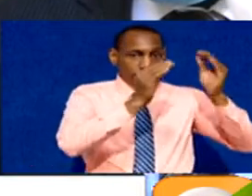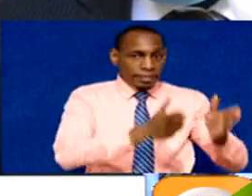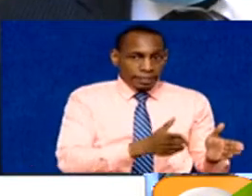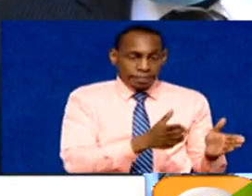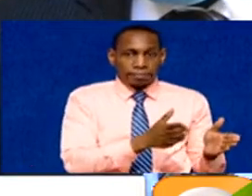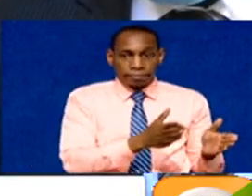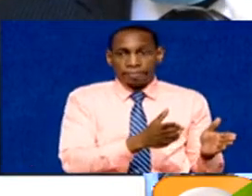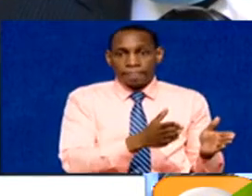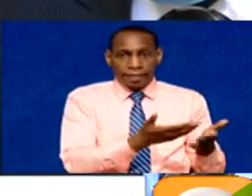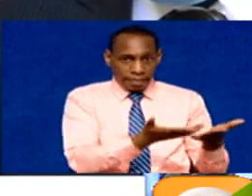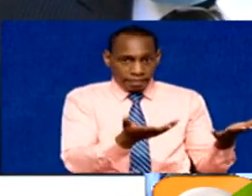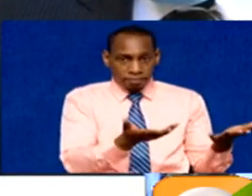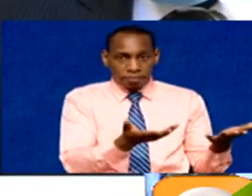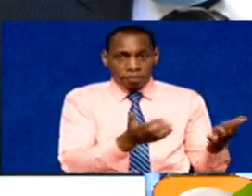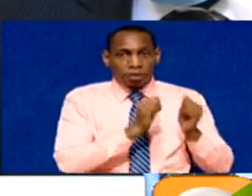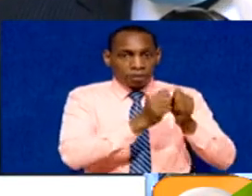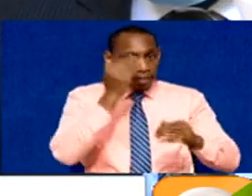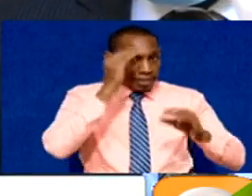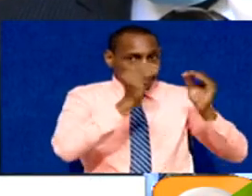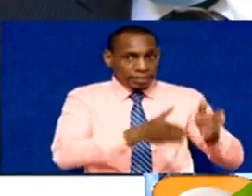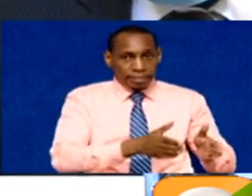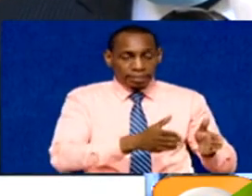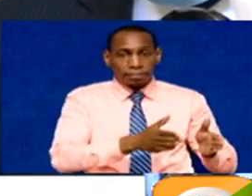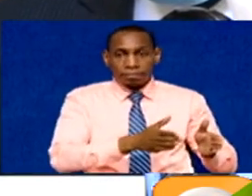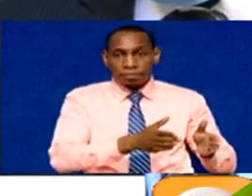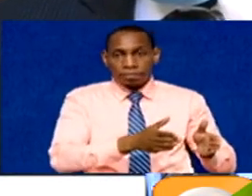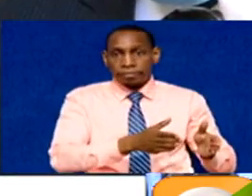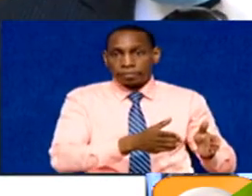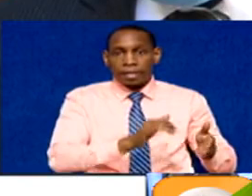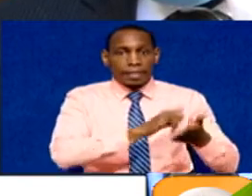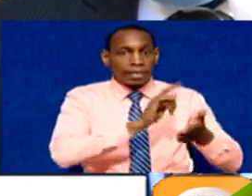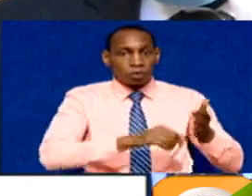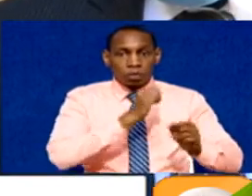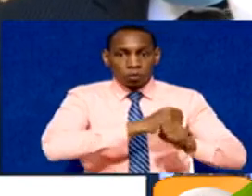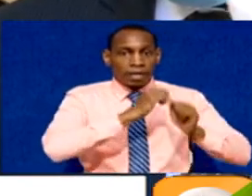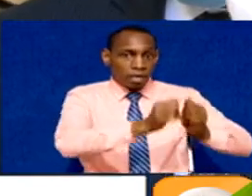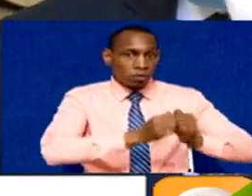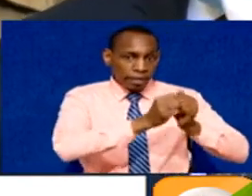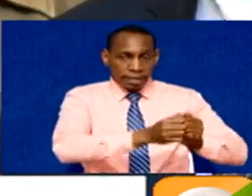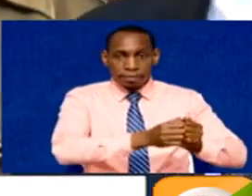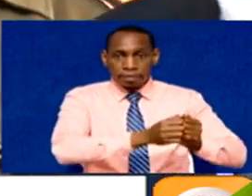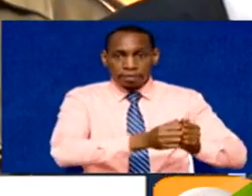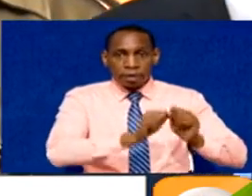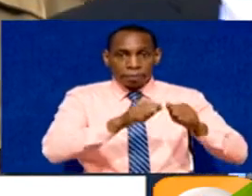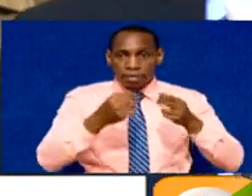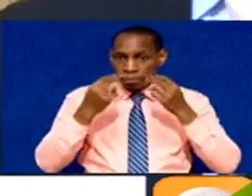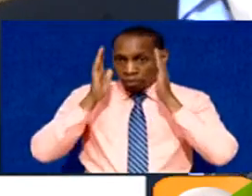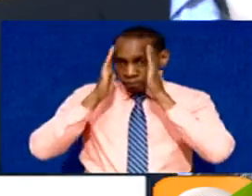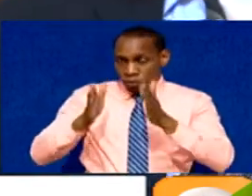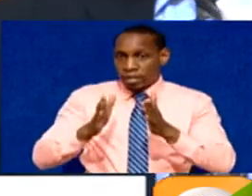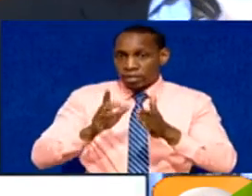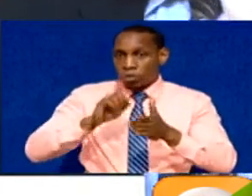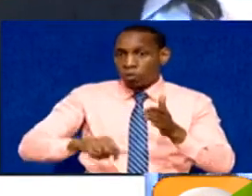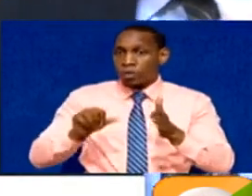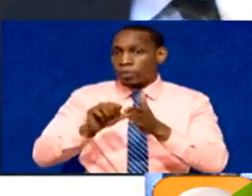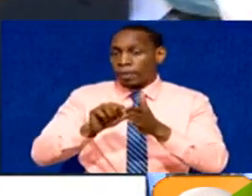walimu wako ambao na principals na heads of schools kwamba tufanye kazi pamoja, tuangalie sana ni kitu